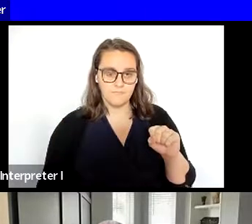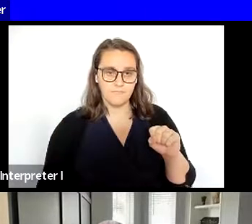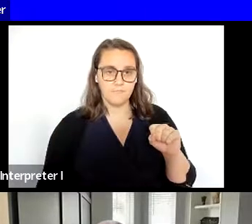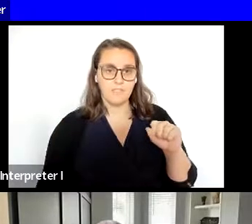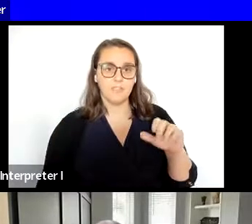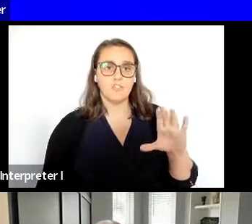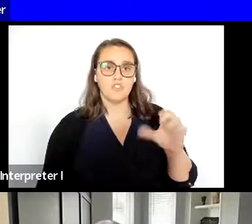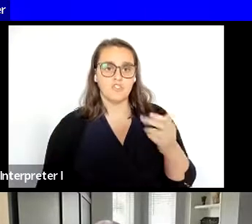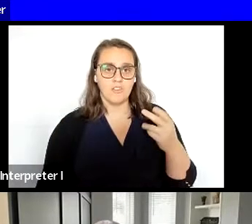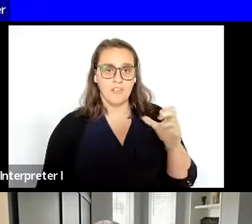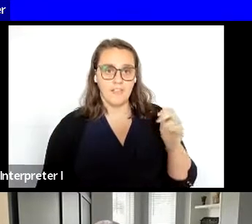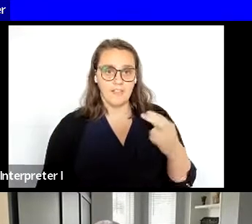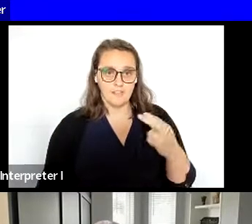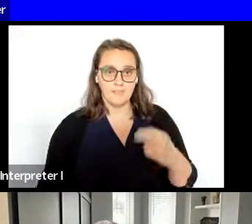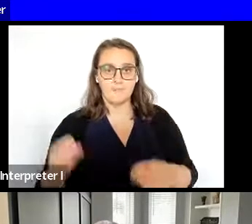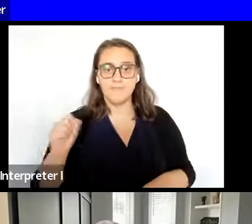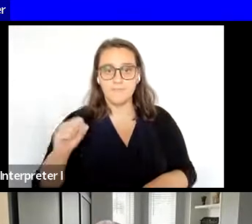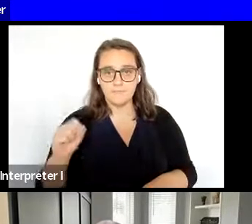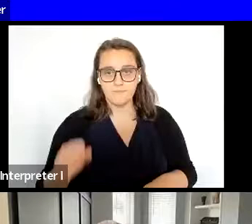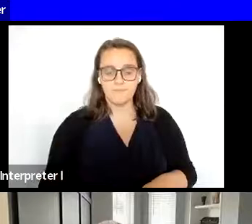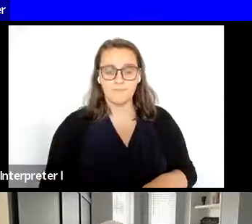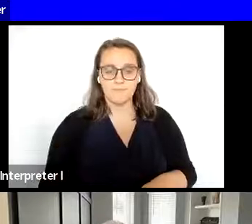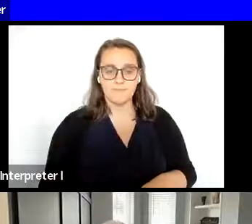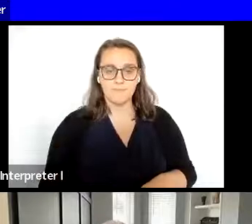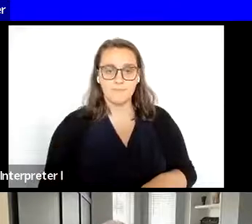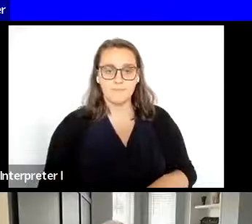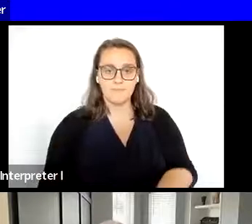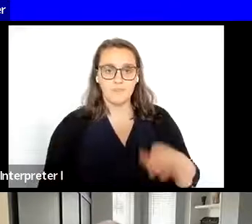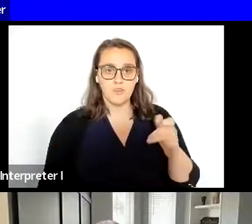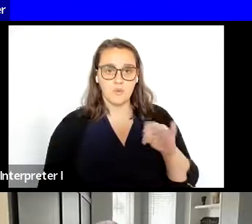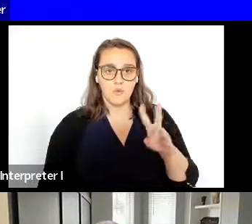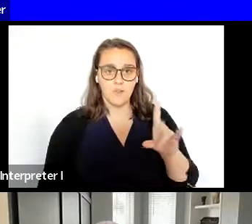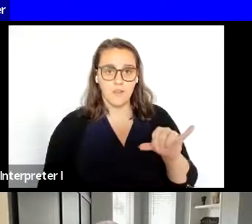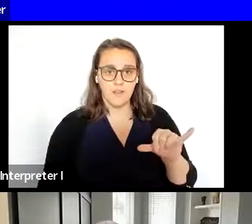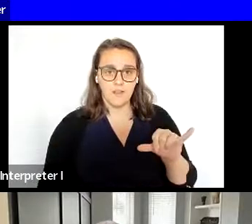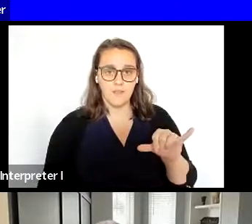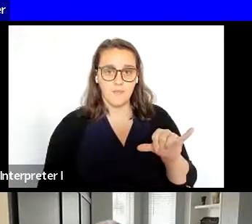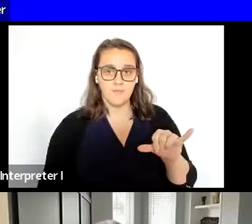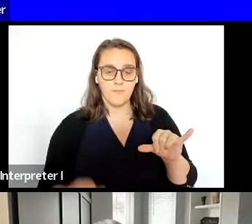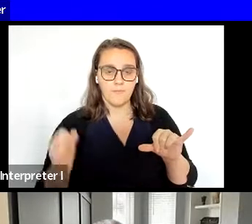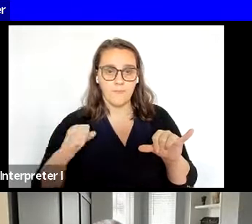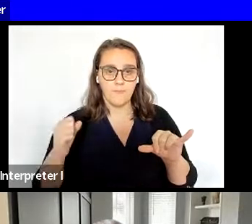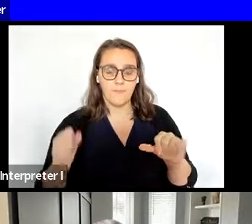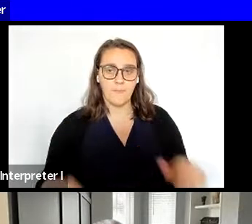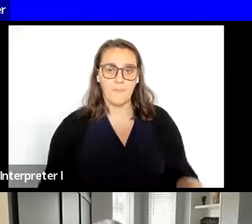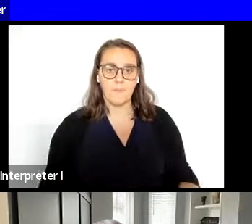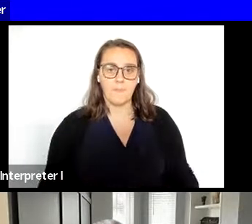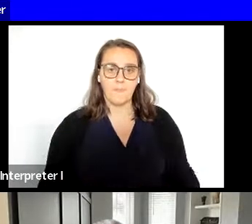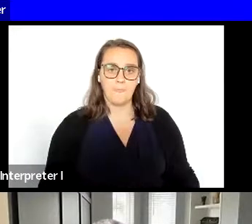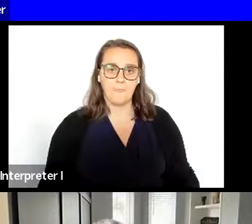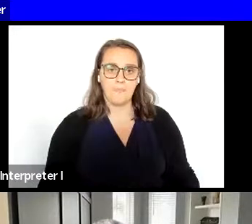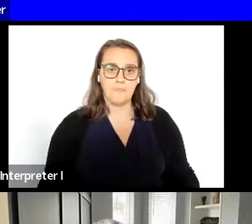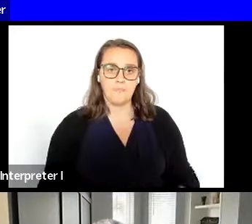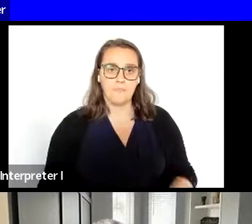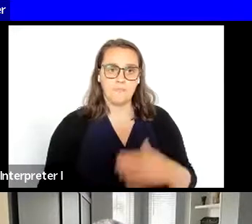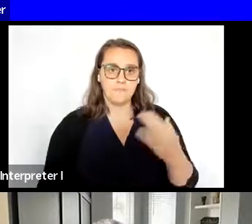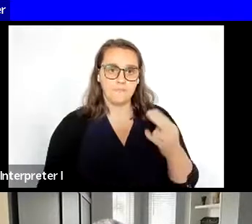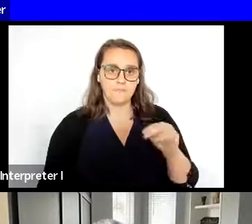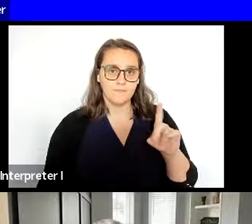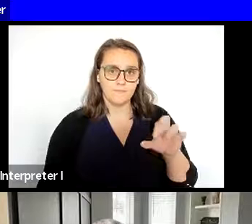Che. Yes. Councilmember Che votes yes. Councilmember Gray. Yes. Councilmember Gray votes yes. Councilmember